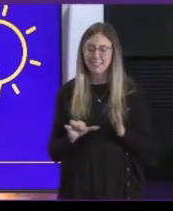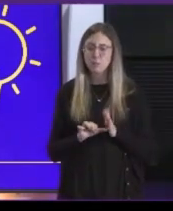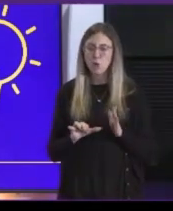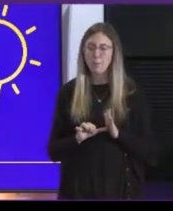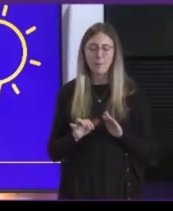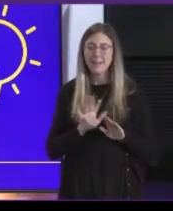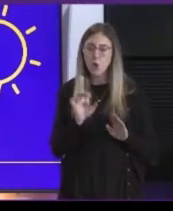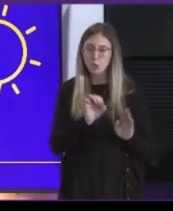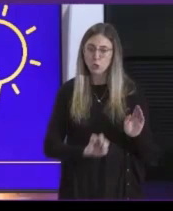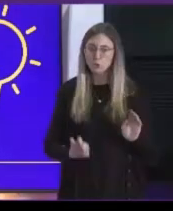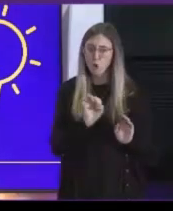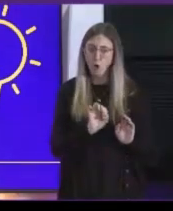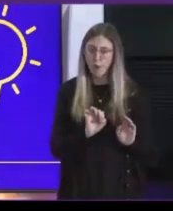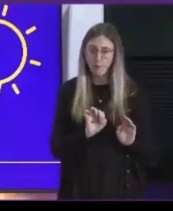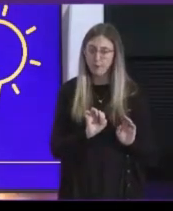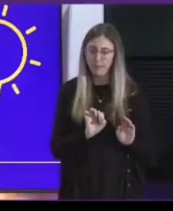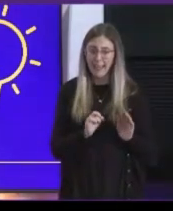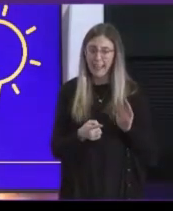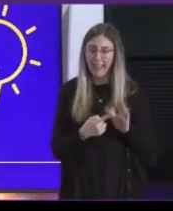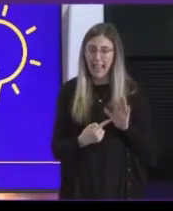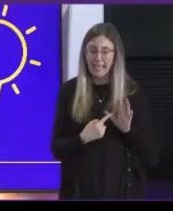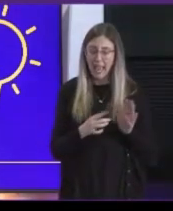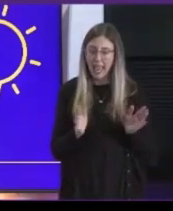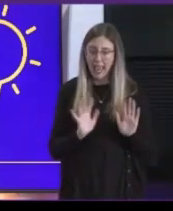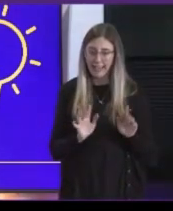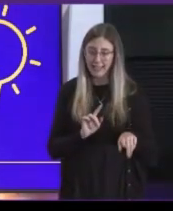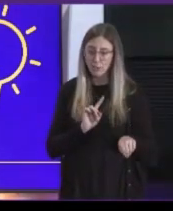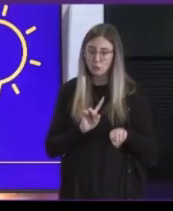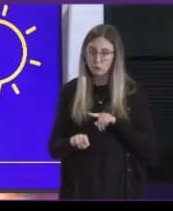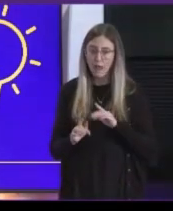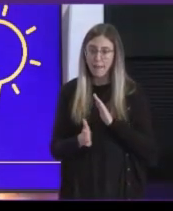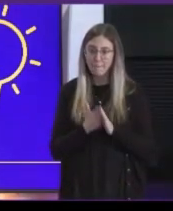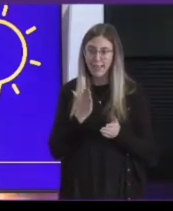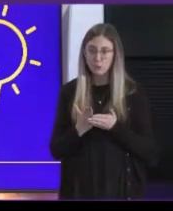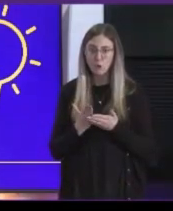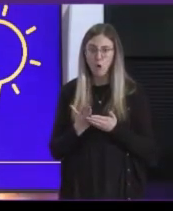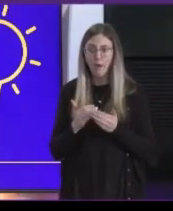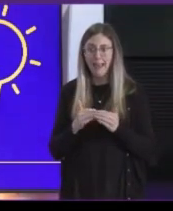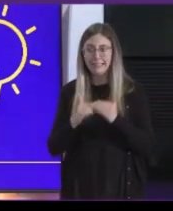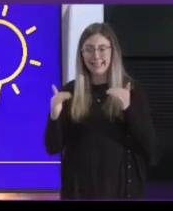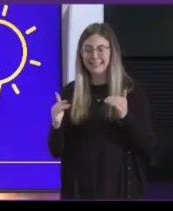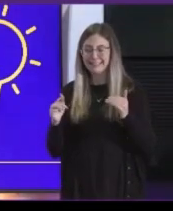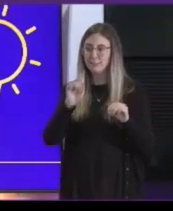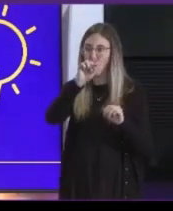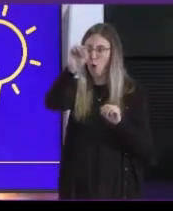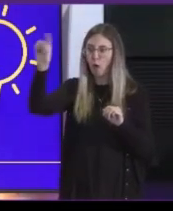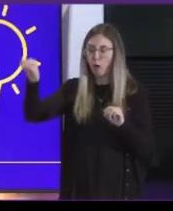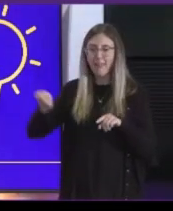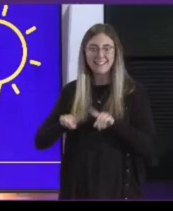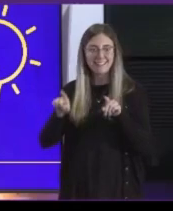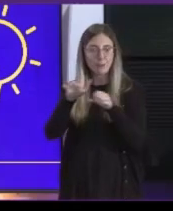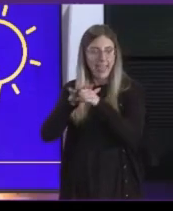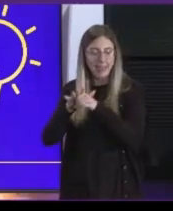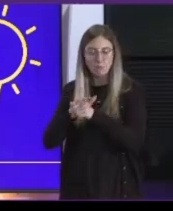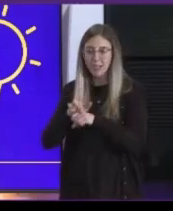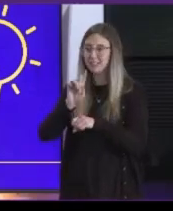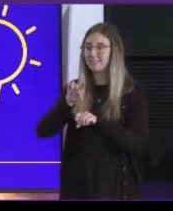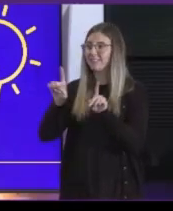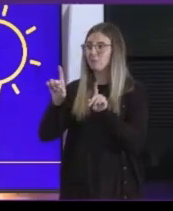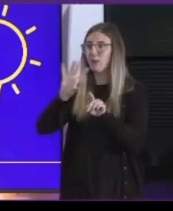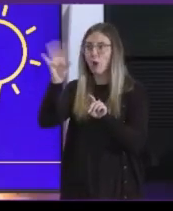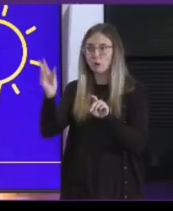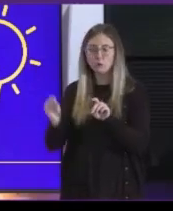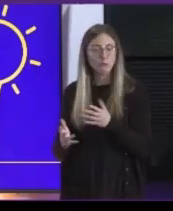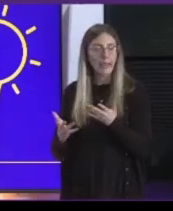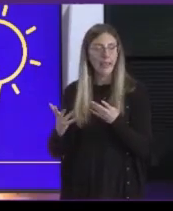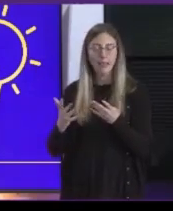not just Europe that's building the EAA. You're trying to take account of standards in different territories and across different,